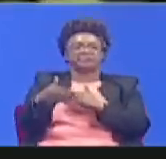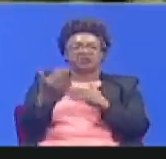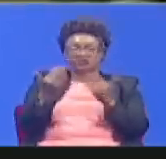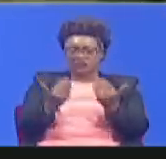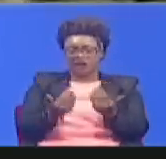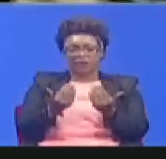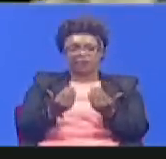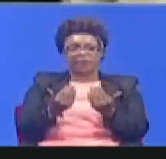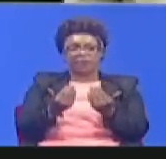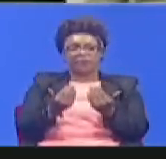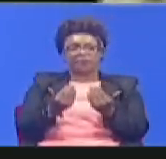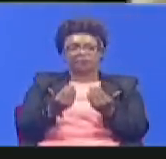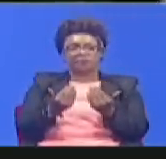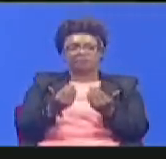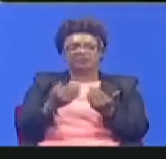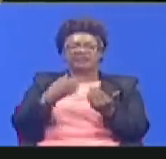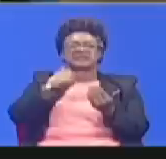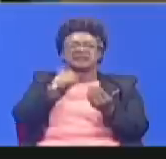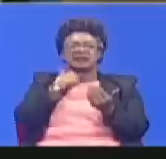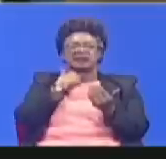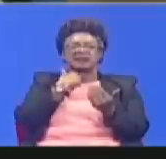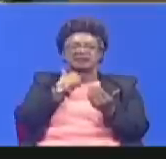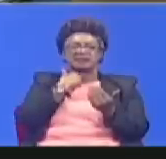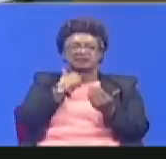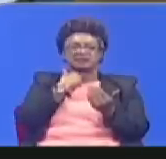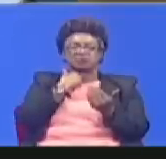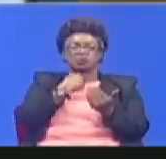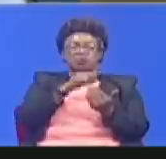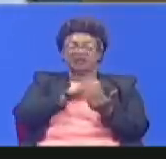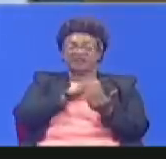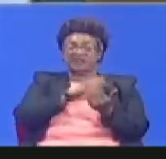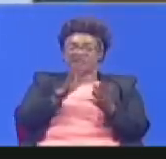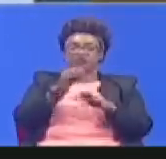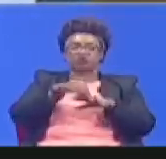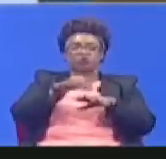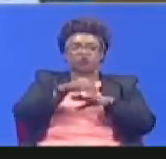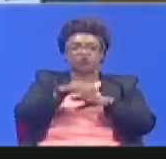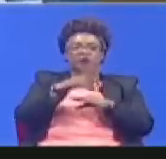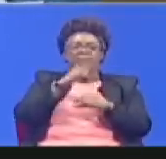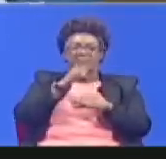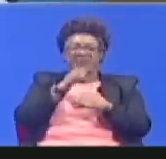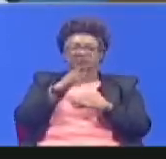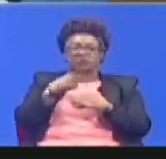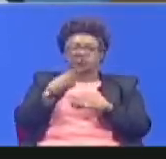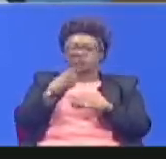it seems they are stuck with Governor Sonko, a man known to respond to